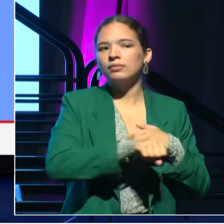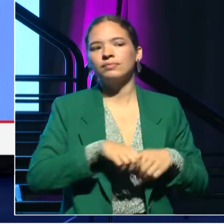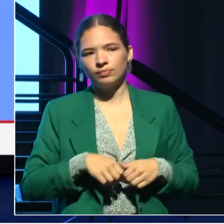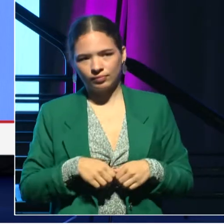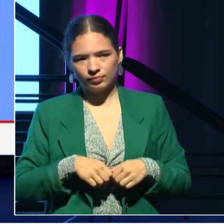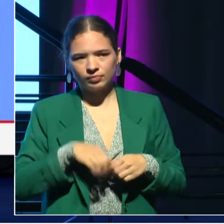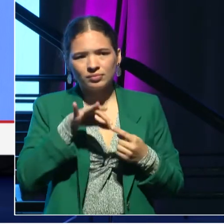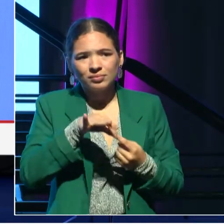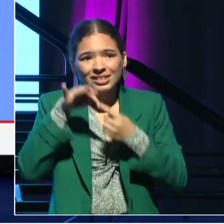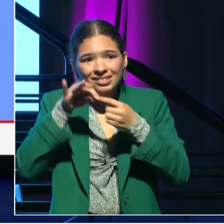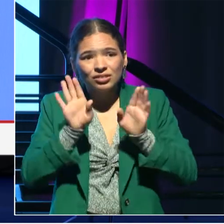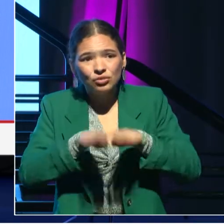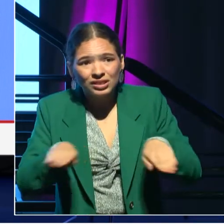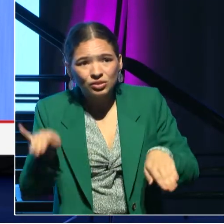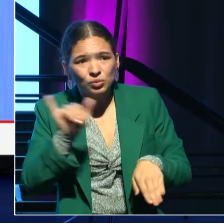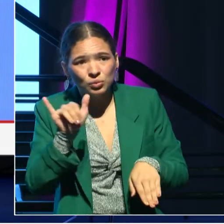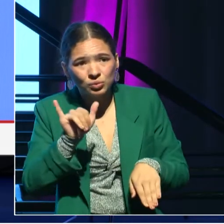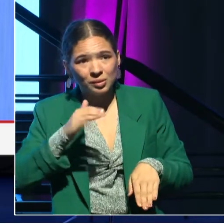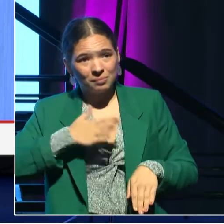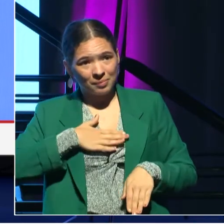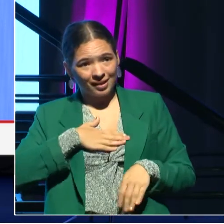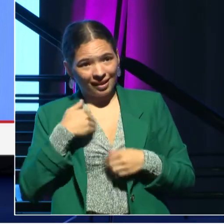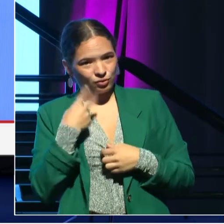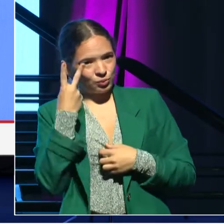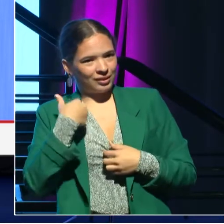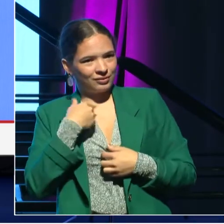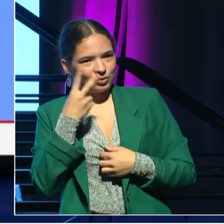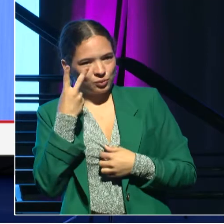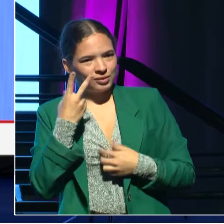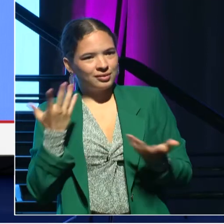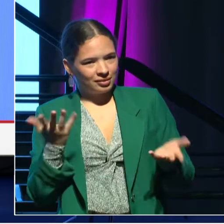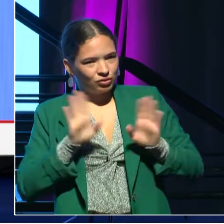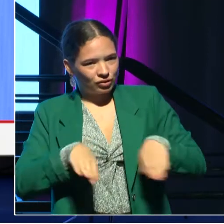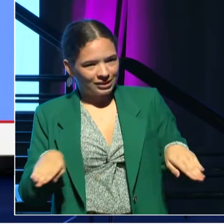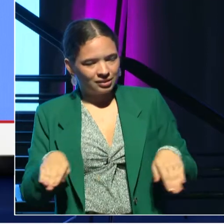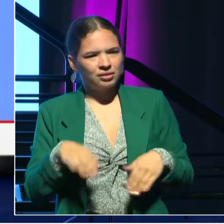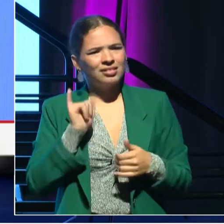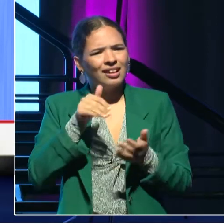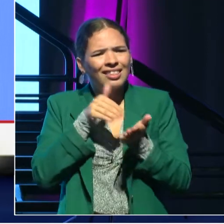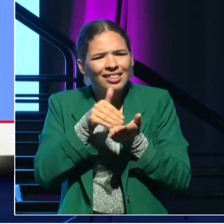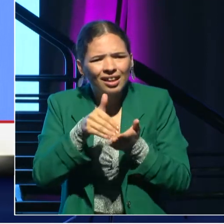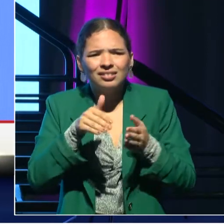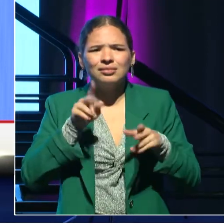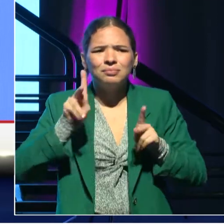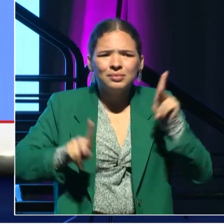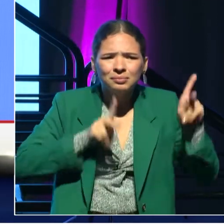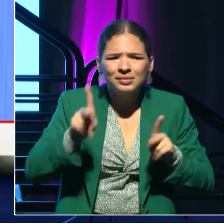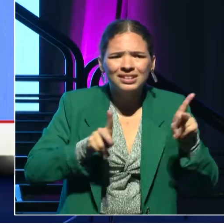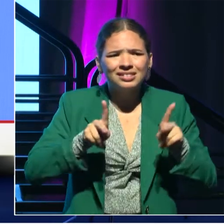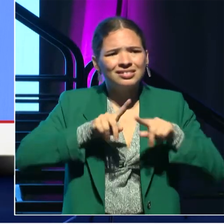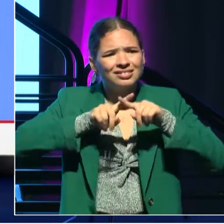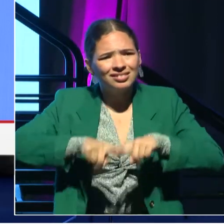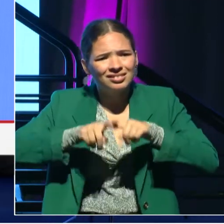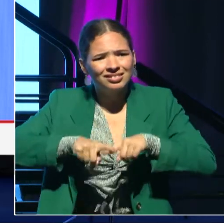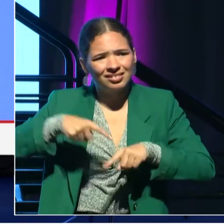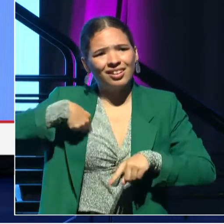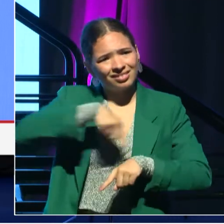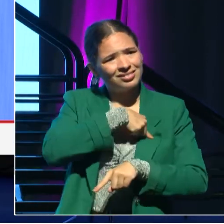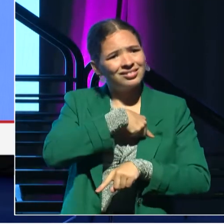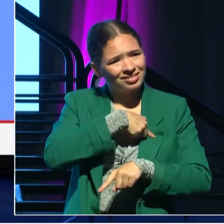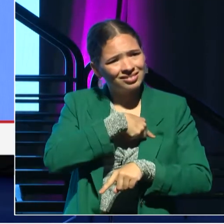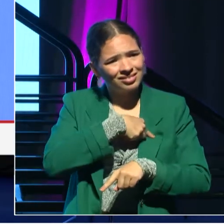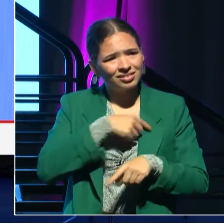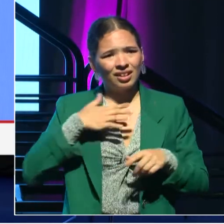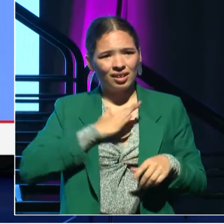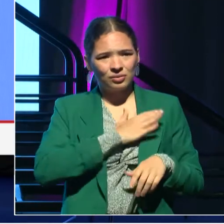and thousands of others who are counting on us and our ability to work together, to dream together, so that